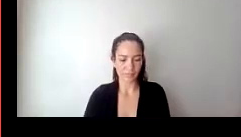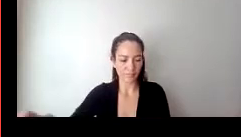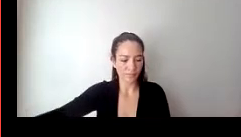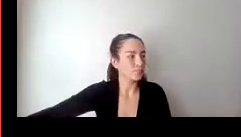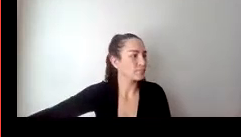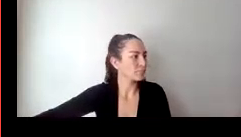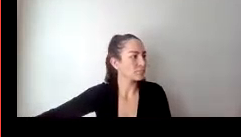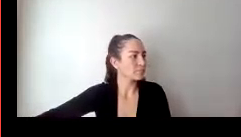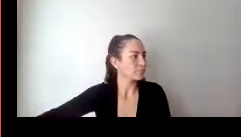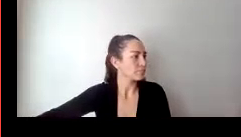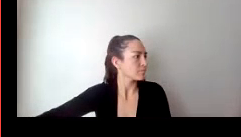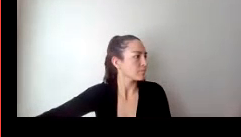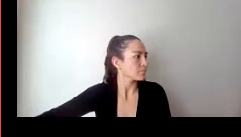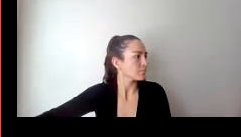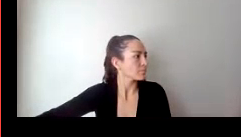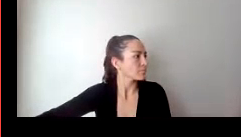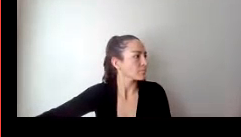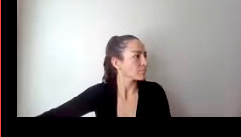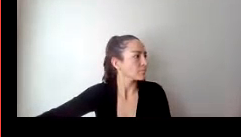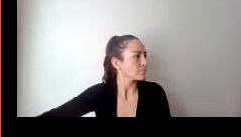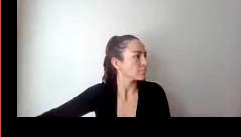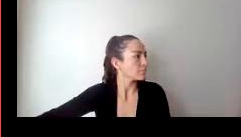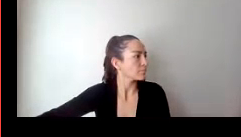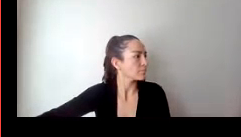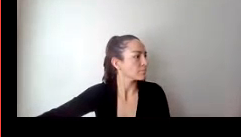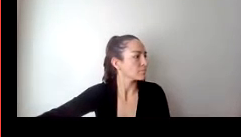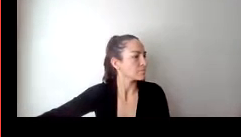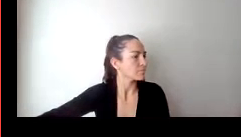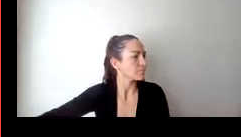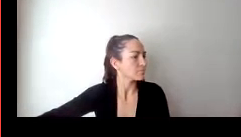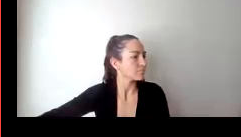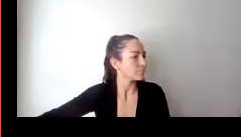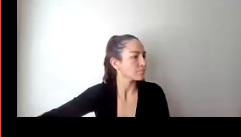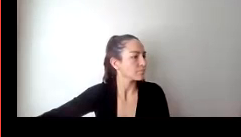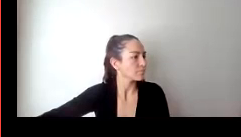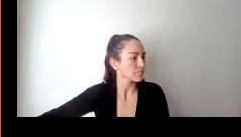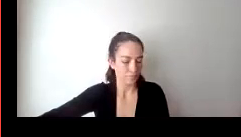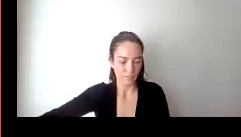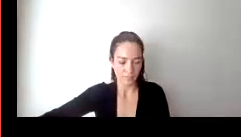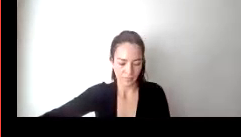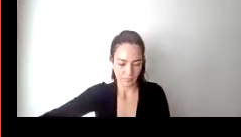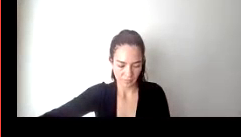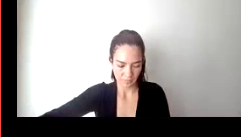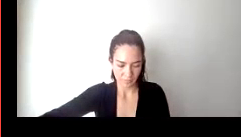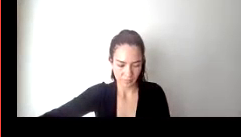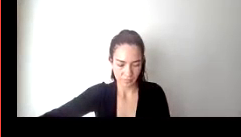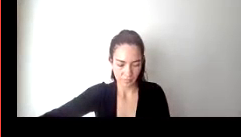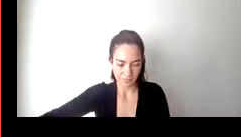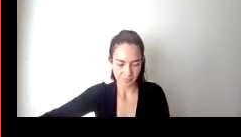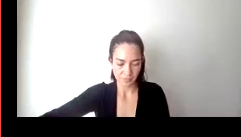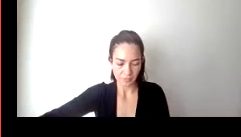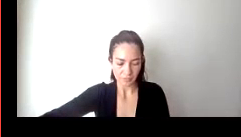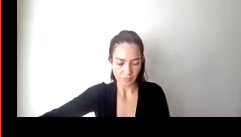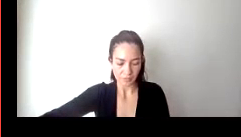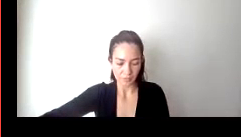call? Is it working with Rocky Mountain Crisis Partners to provide that caring contact after discharge from an emergency department